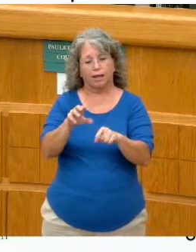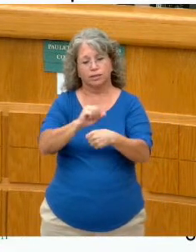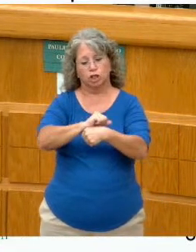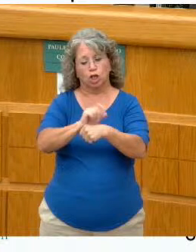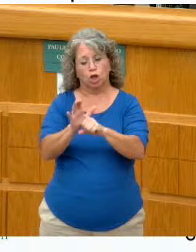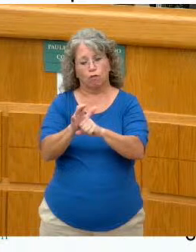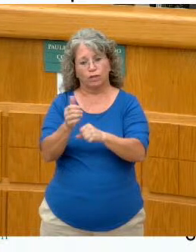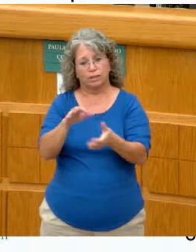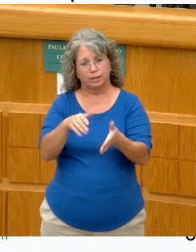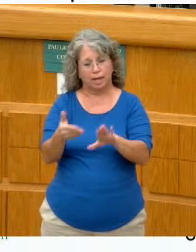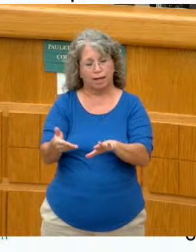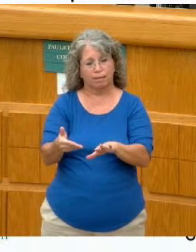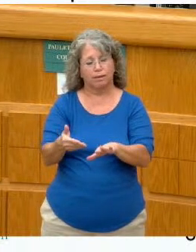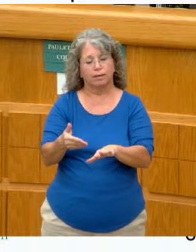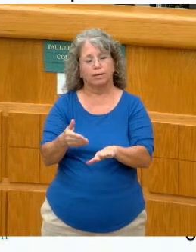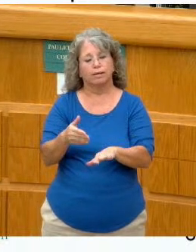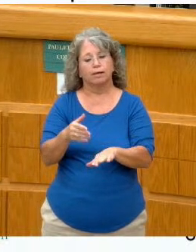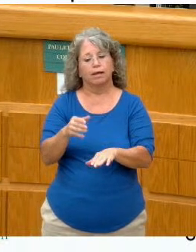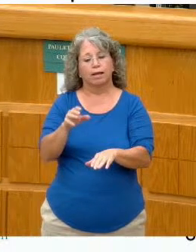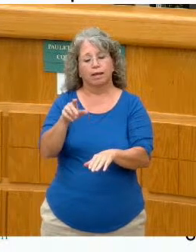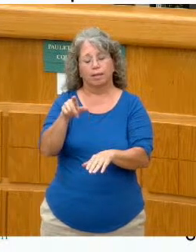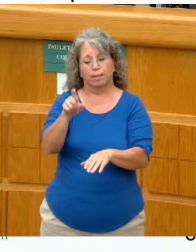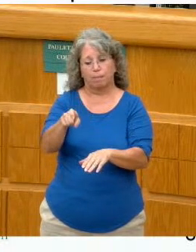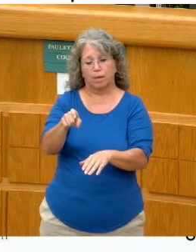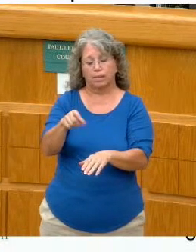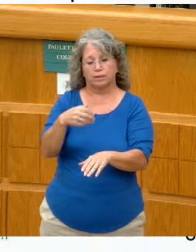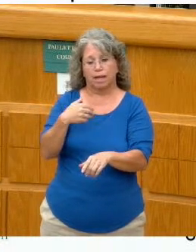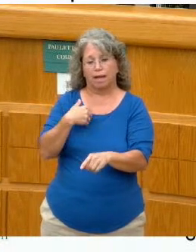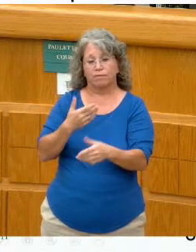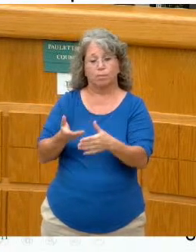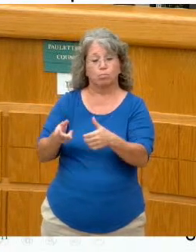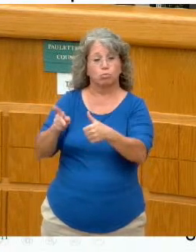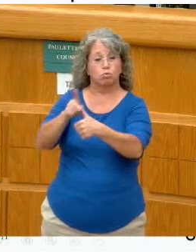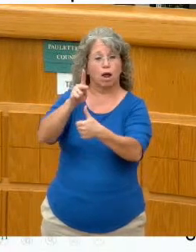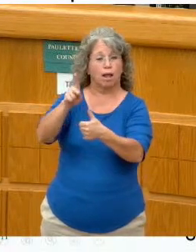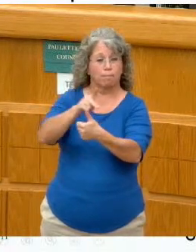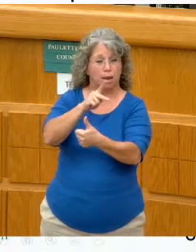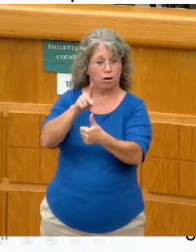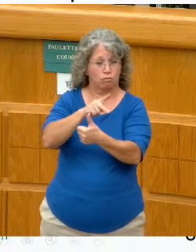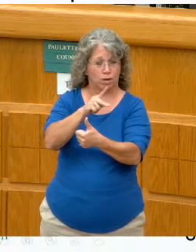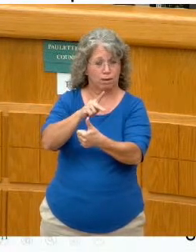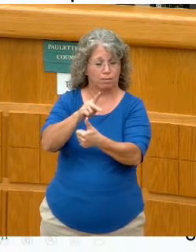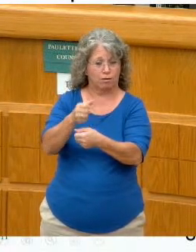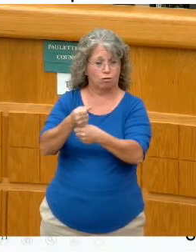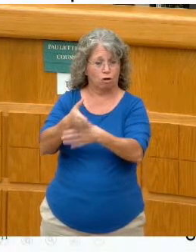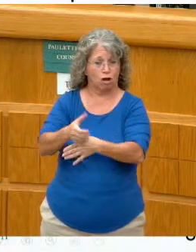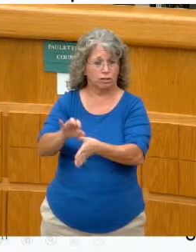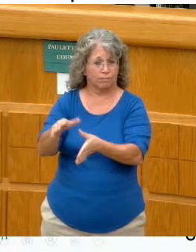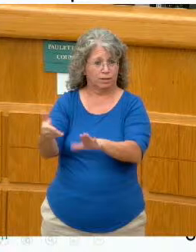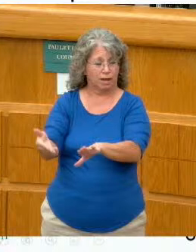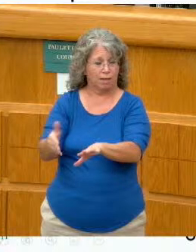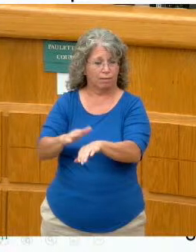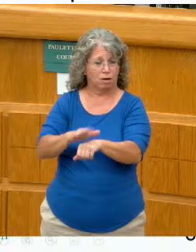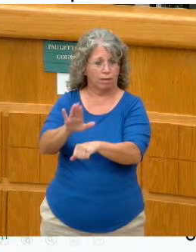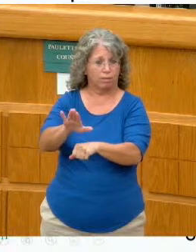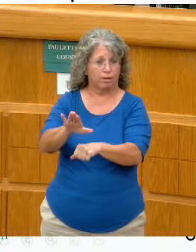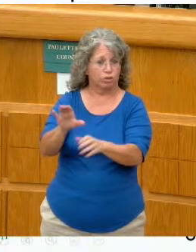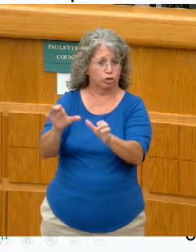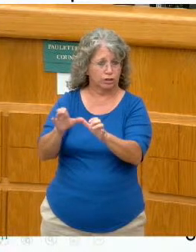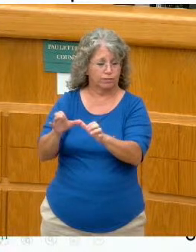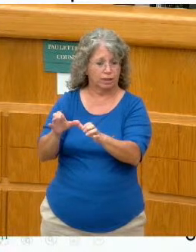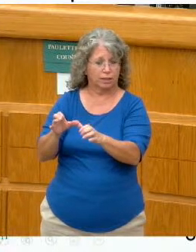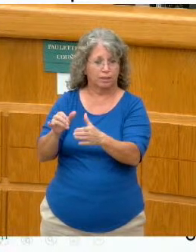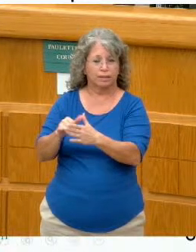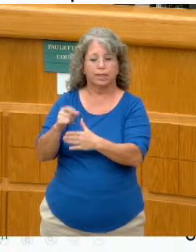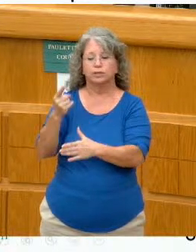from COVID-19, not a secondary cause. So that is probably one of the reasons why the state